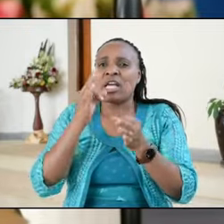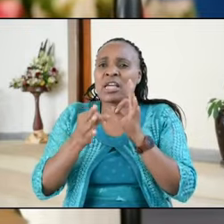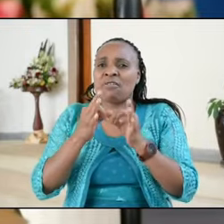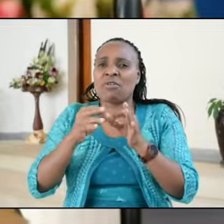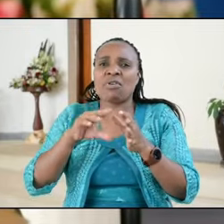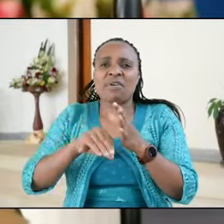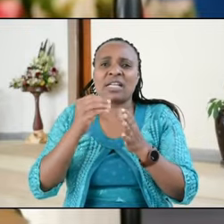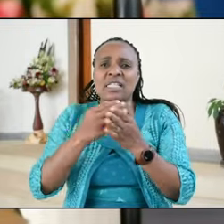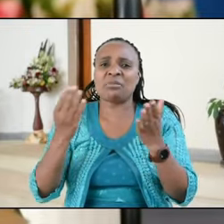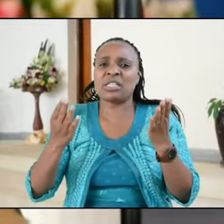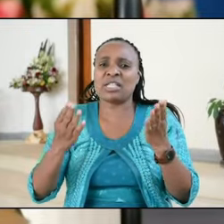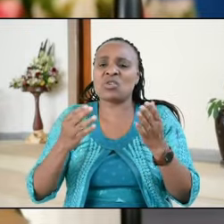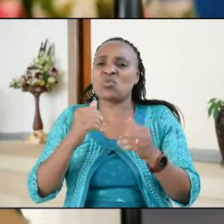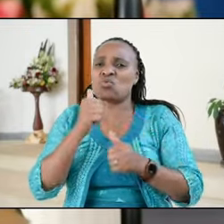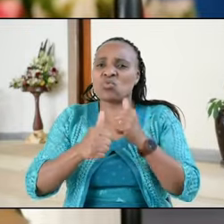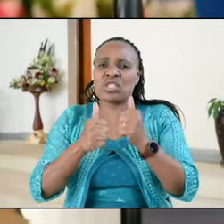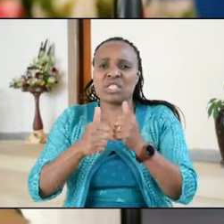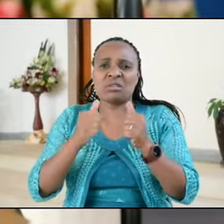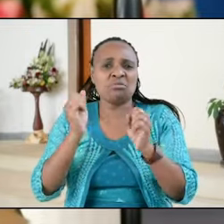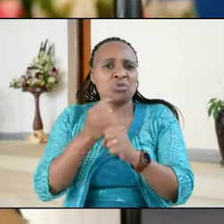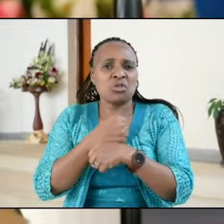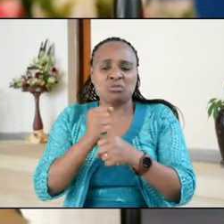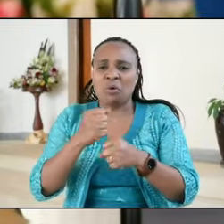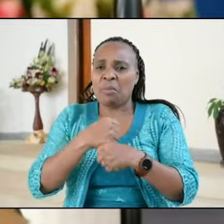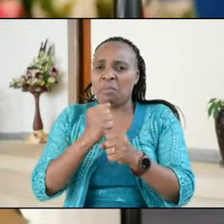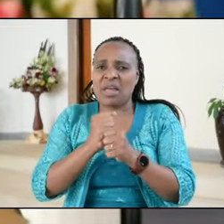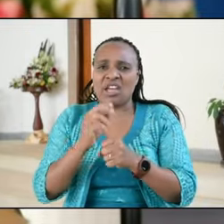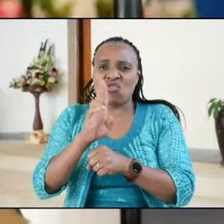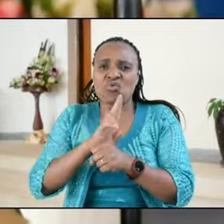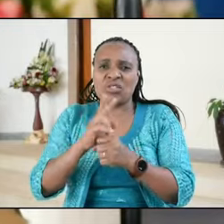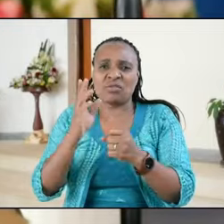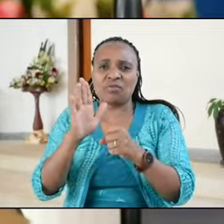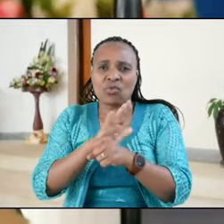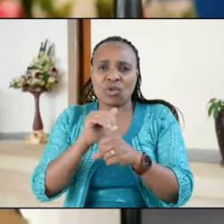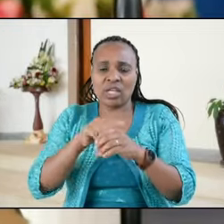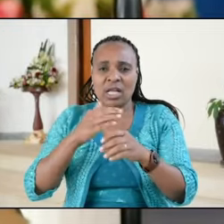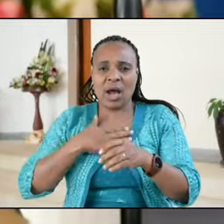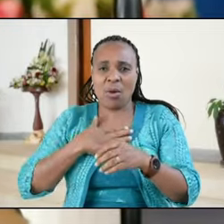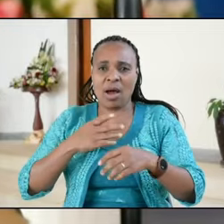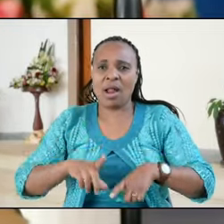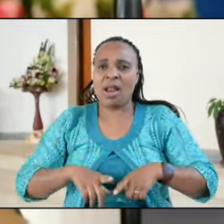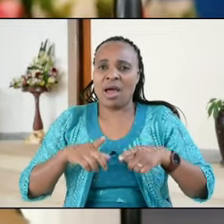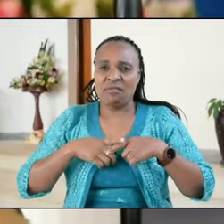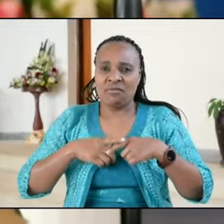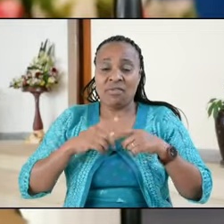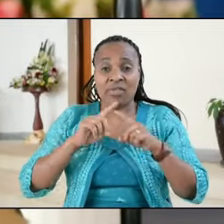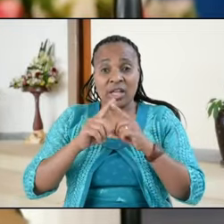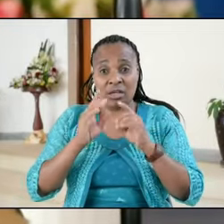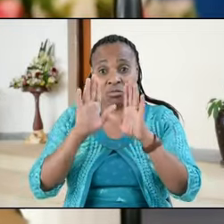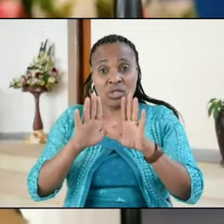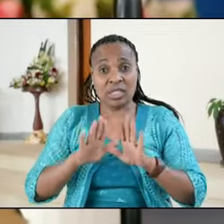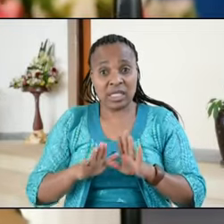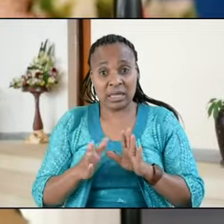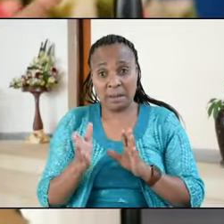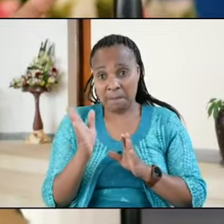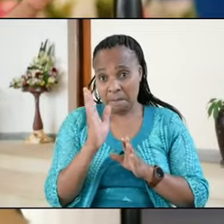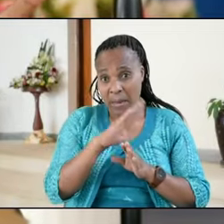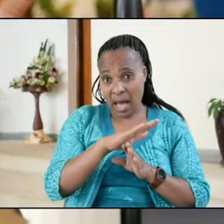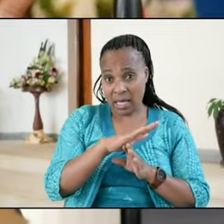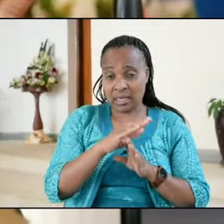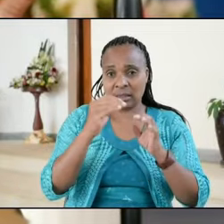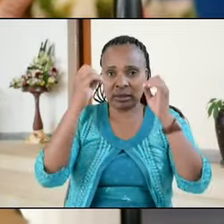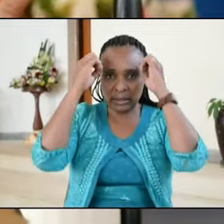something that does not seem to make sense to us at that particular time, then it is important for us to go back and study